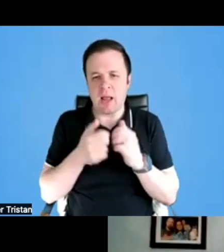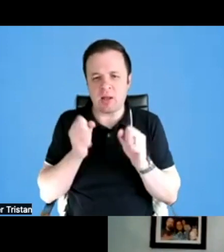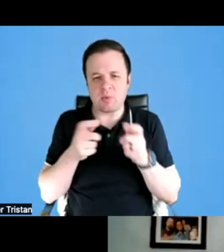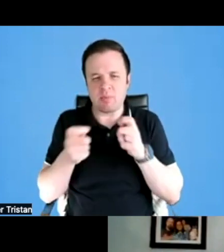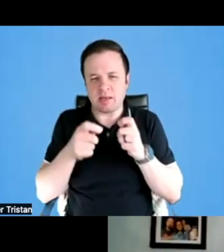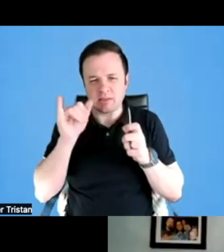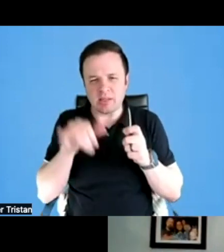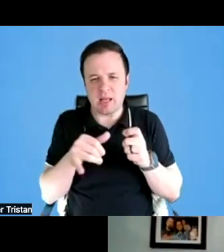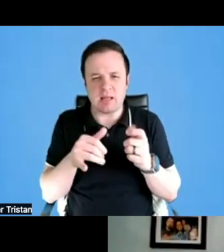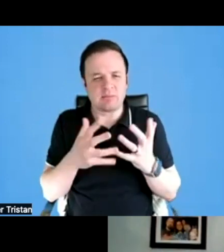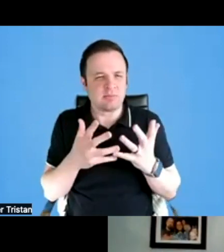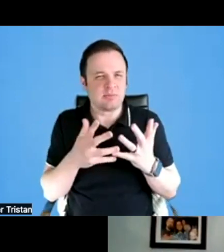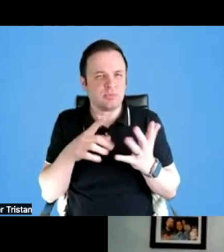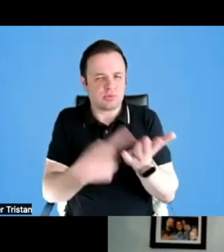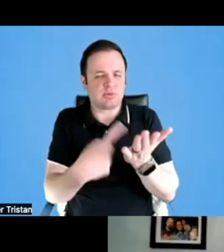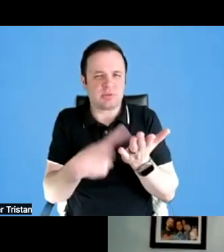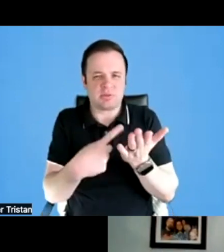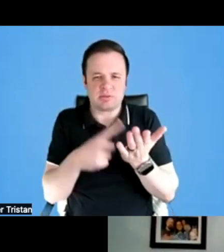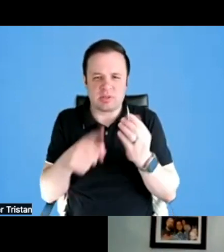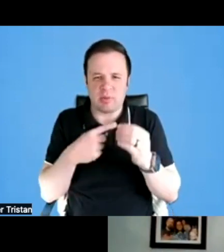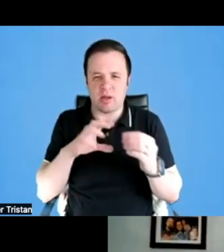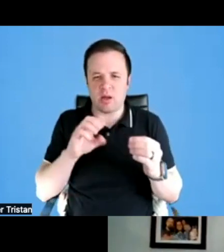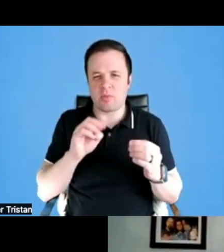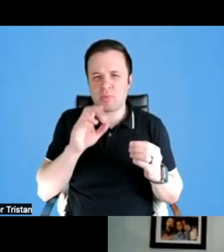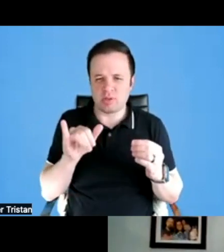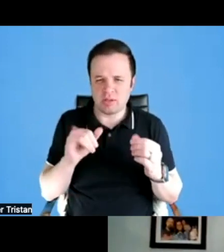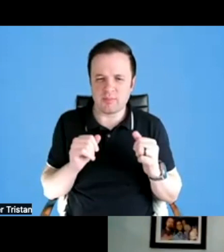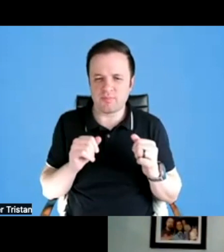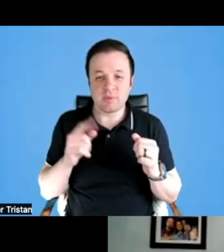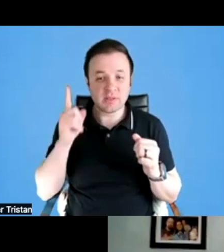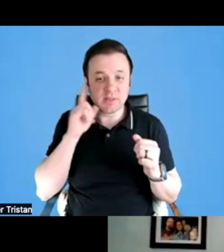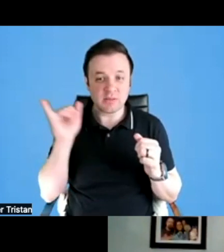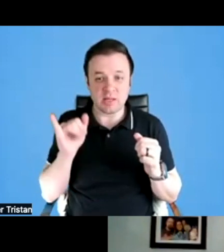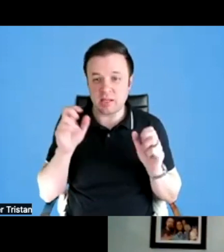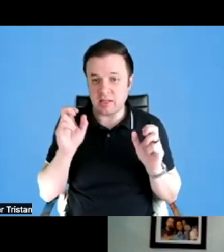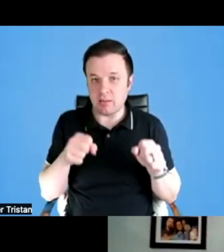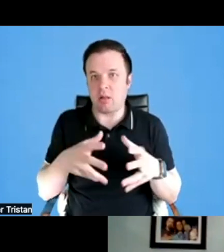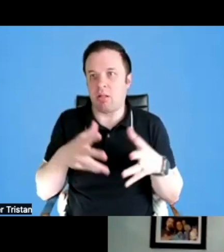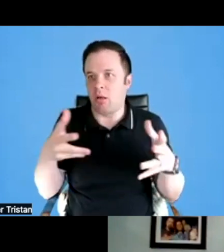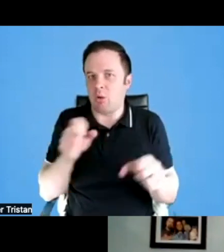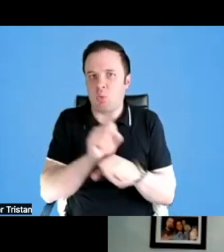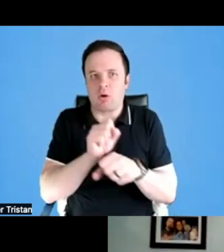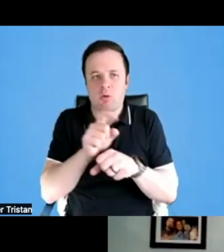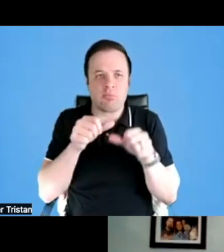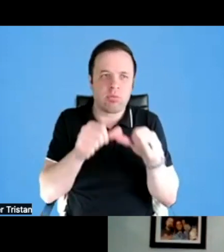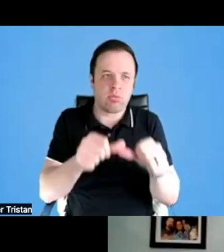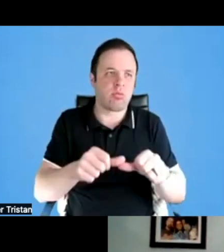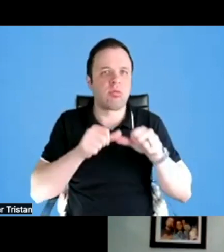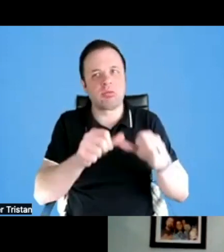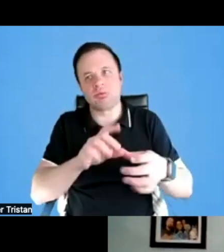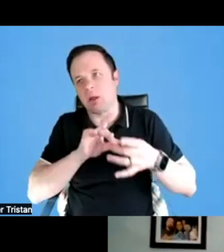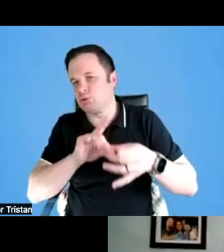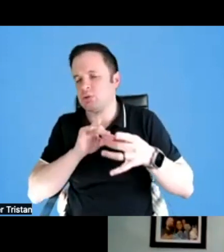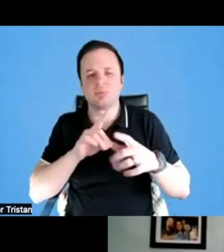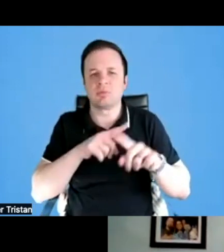manage that, that's the conversation in our community, right? It sounds like it can be very arduous, like we have to have these ongoing relationships, and we